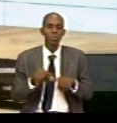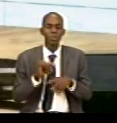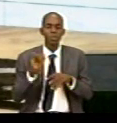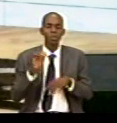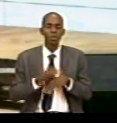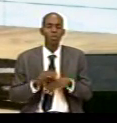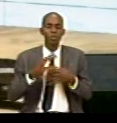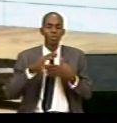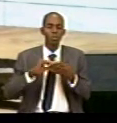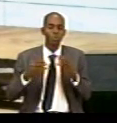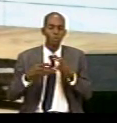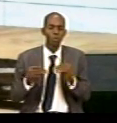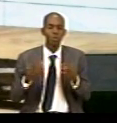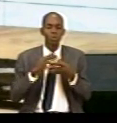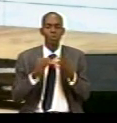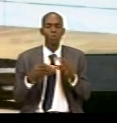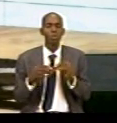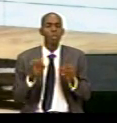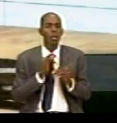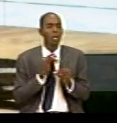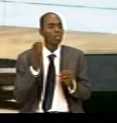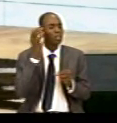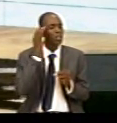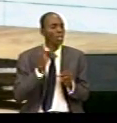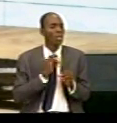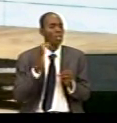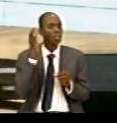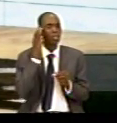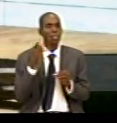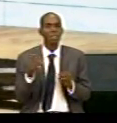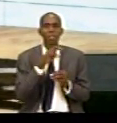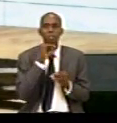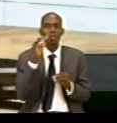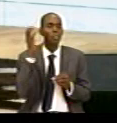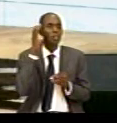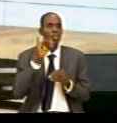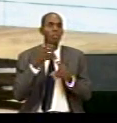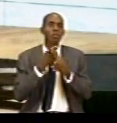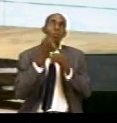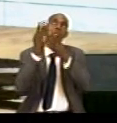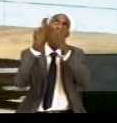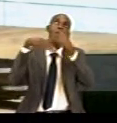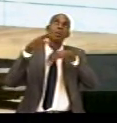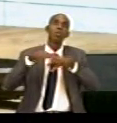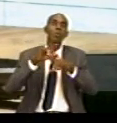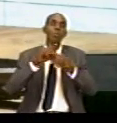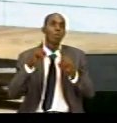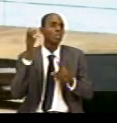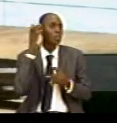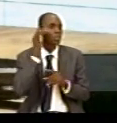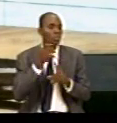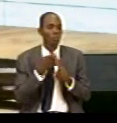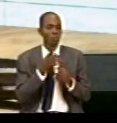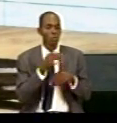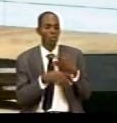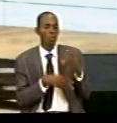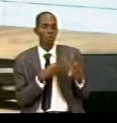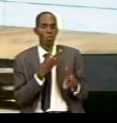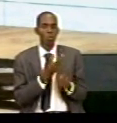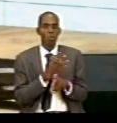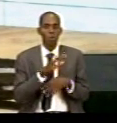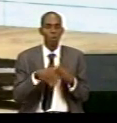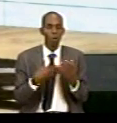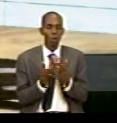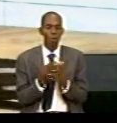story. I hear. They are not hearing from heaven. They are only hearing from the world. Those people are not